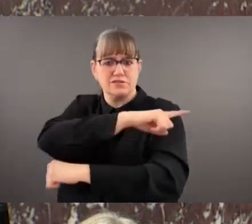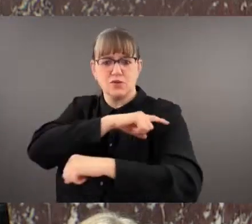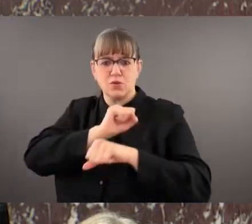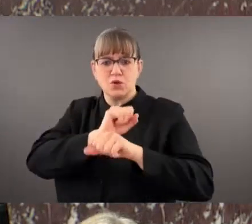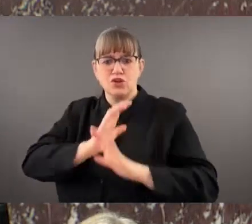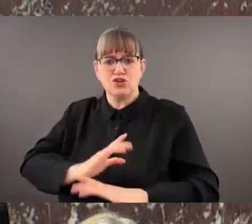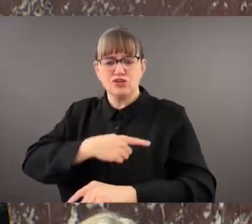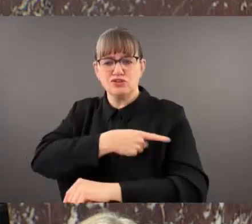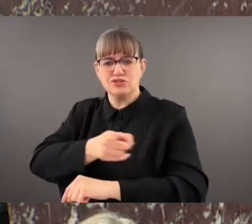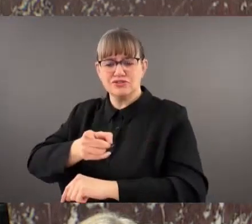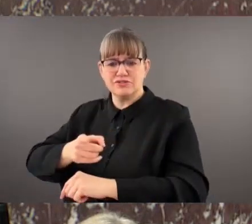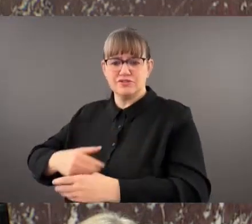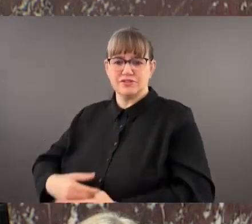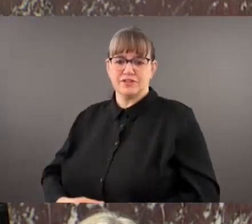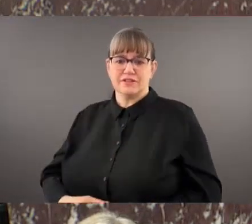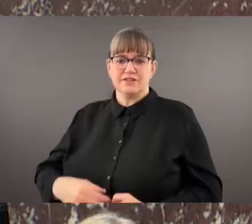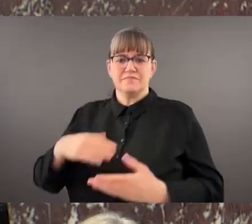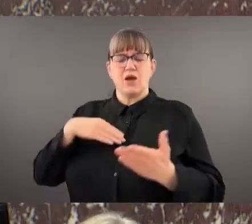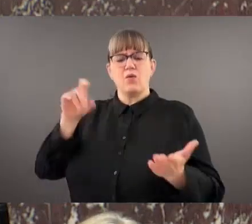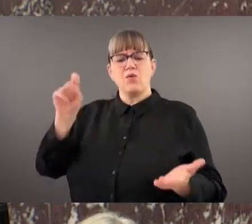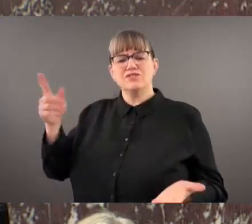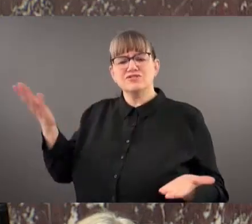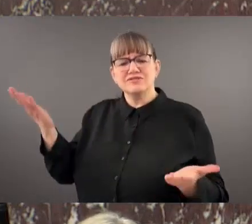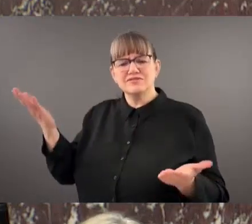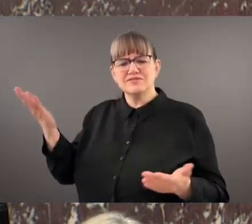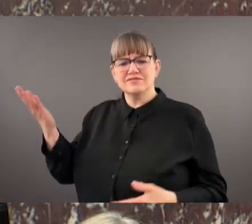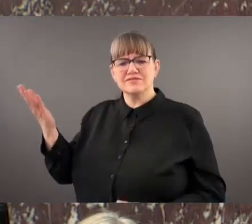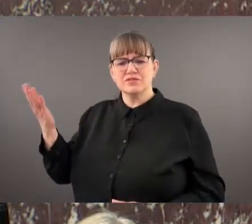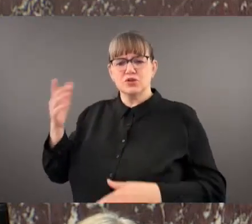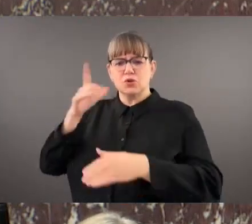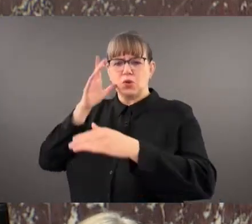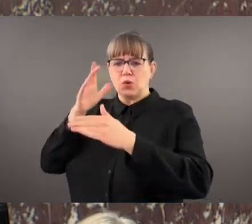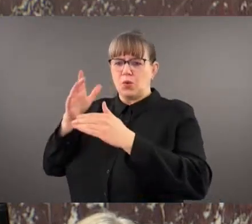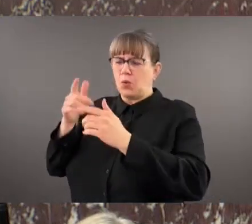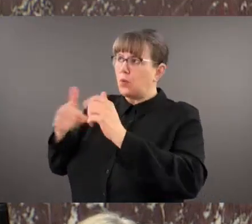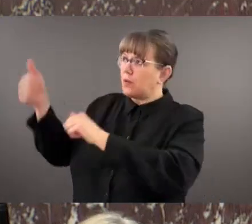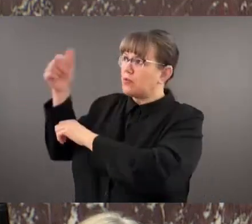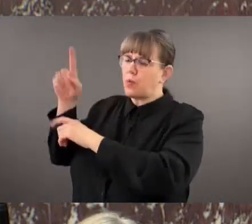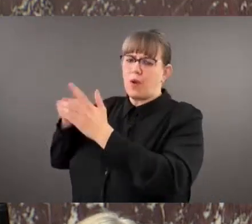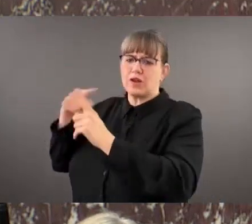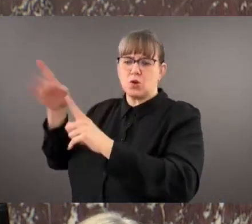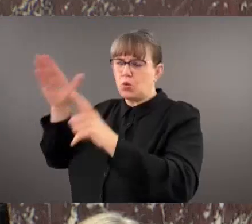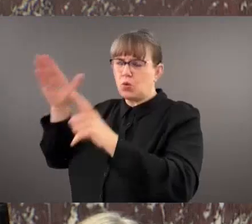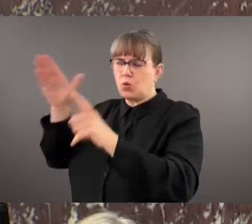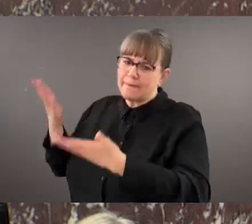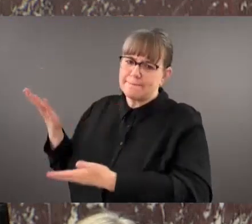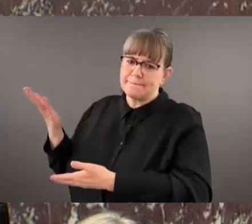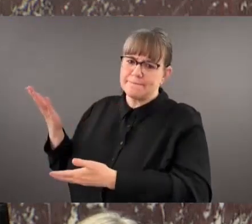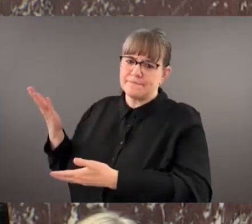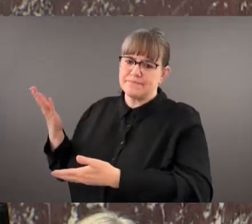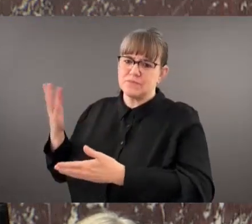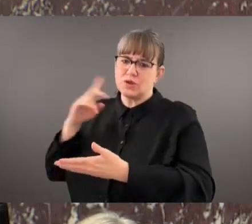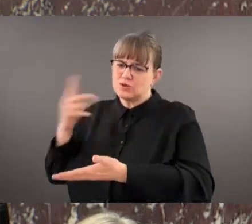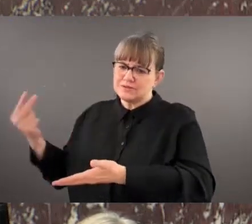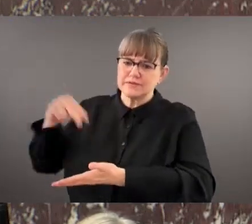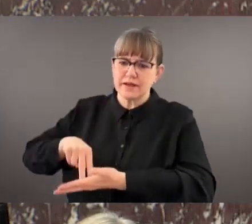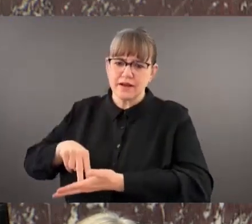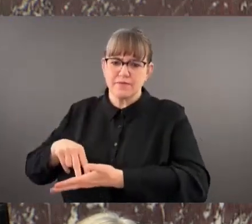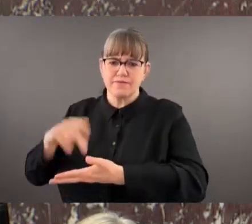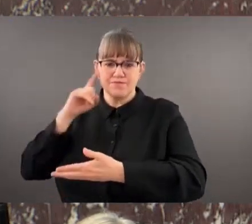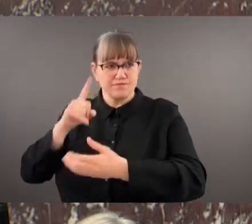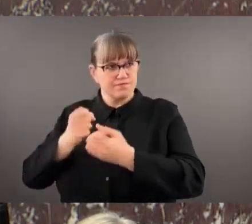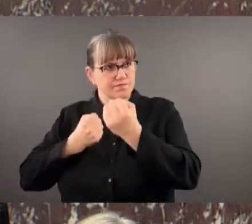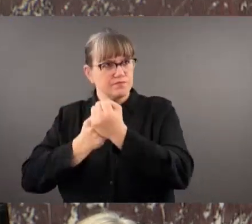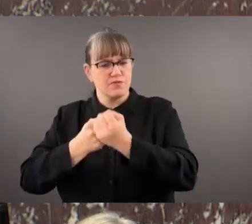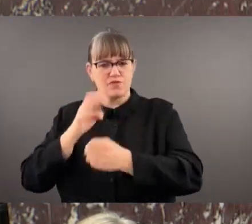wake up and when will he actually stand up for British Columbians for that when they need health care that they can get